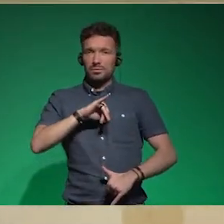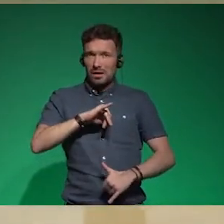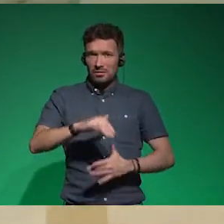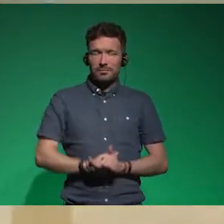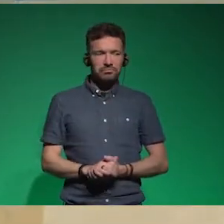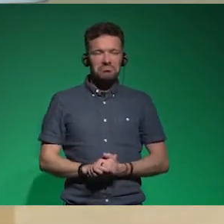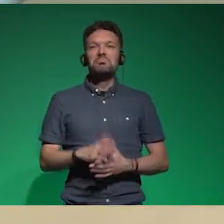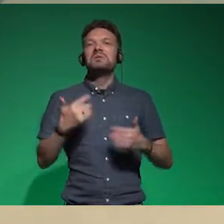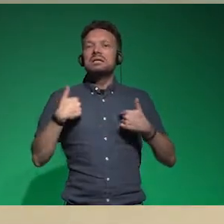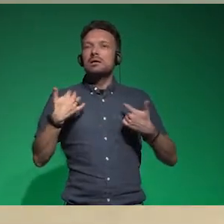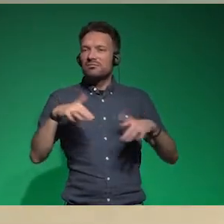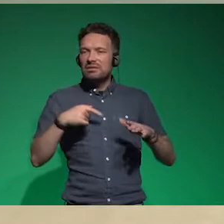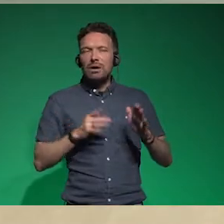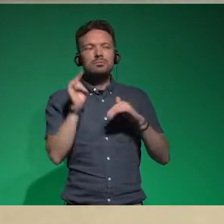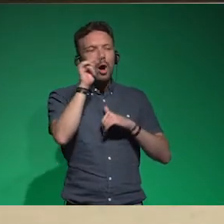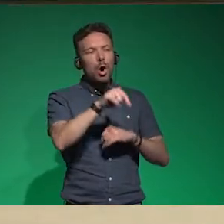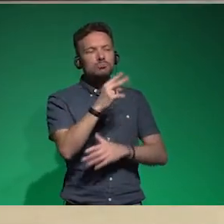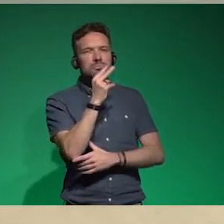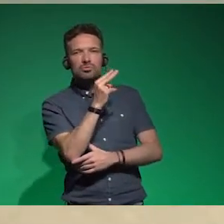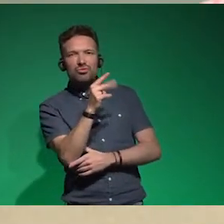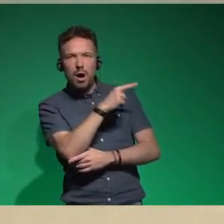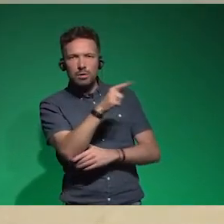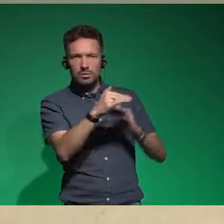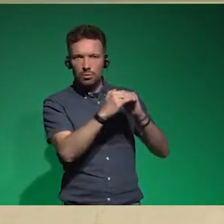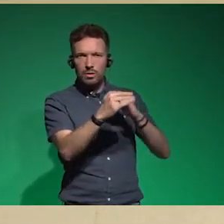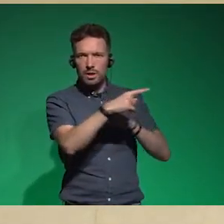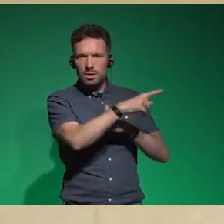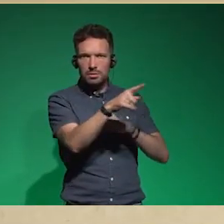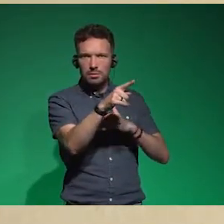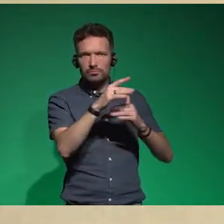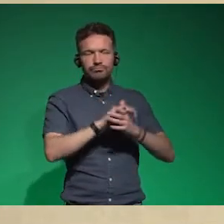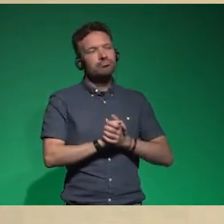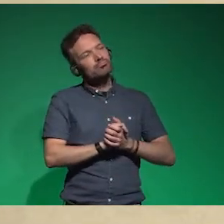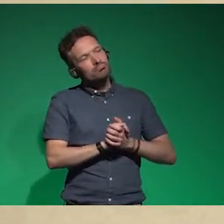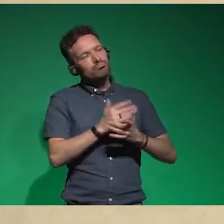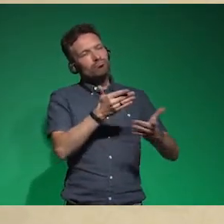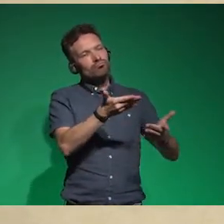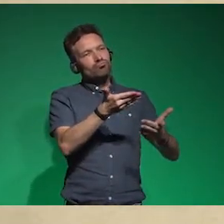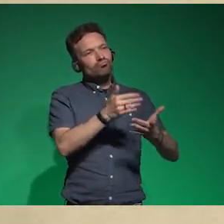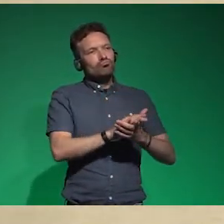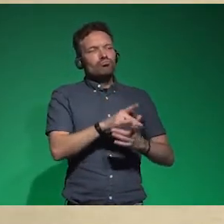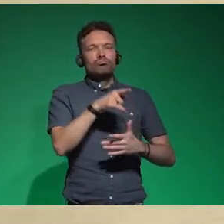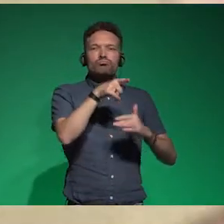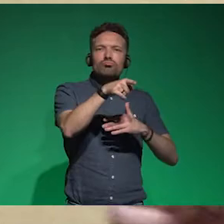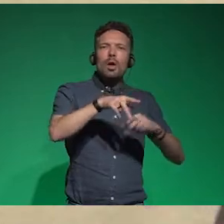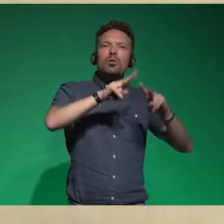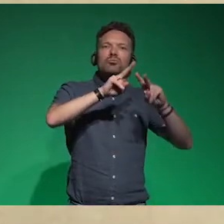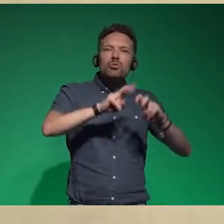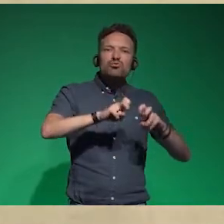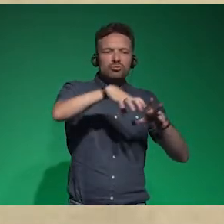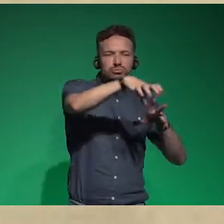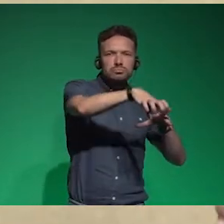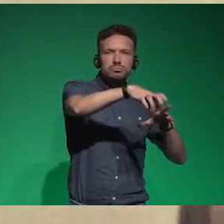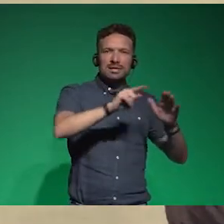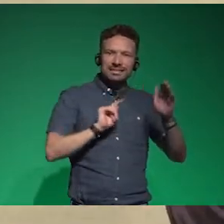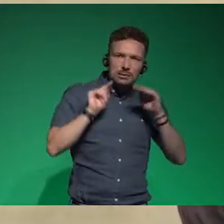Indonesian colleagues, the first thing they would do when reaching a research site in the forest, they would look for a long